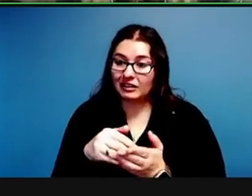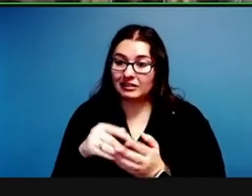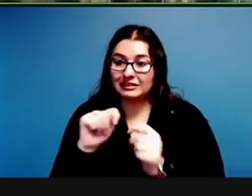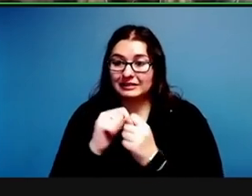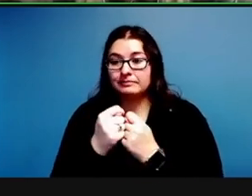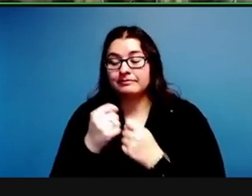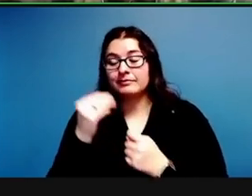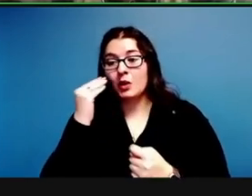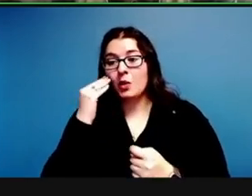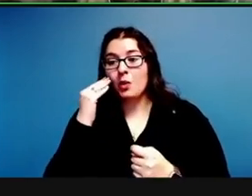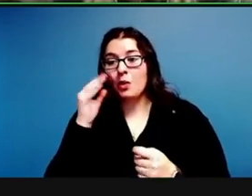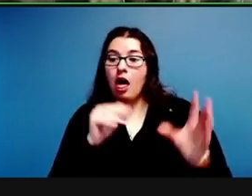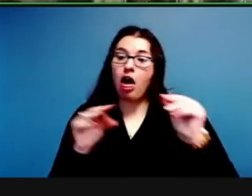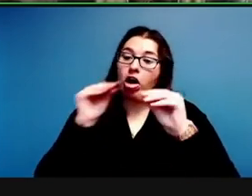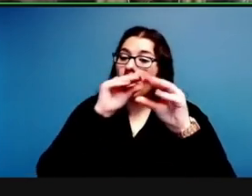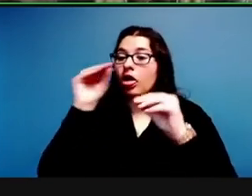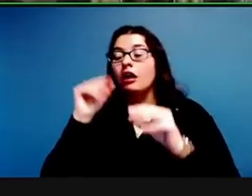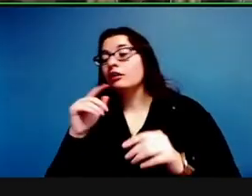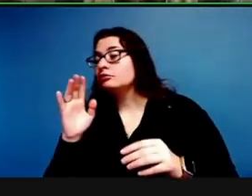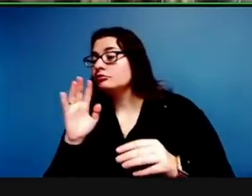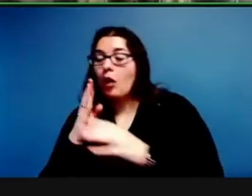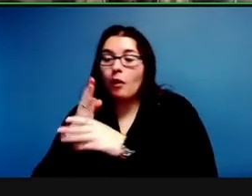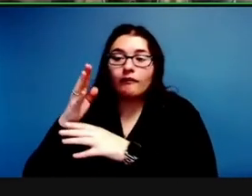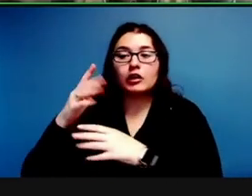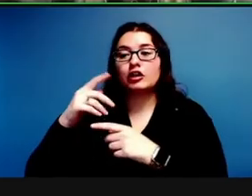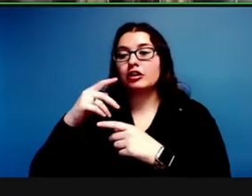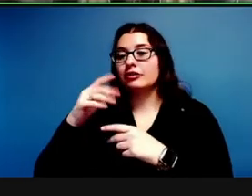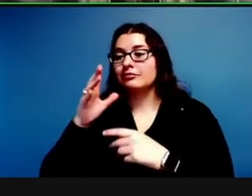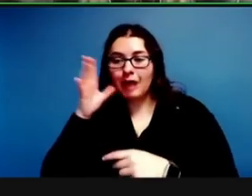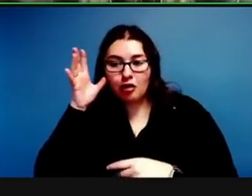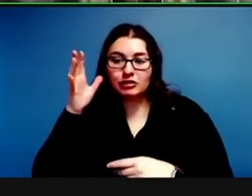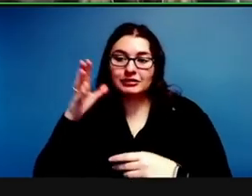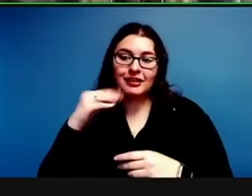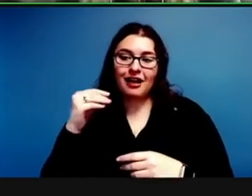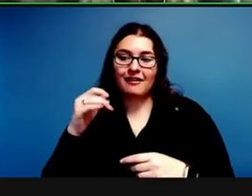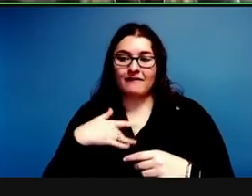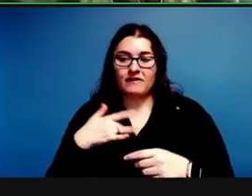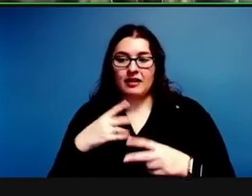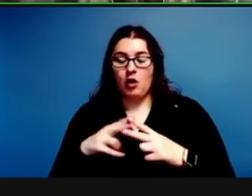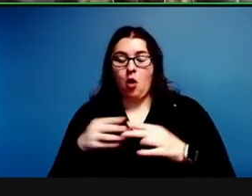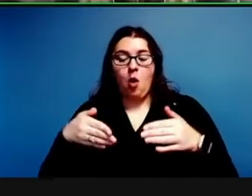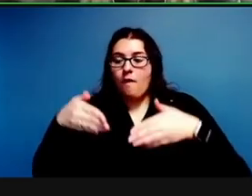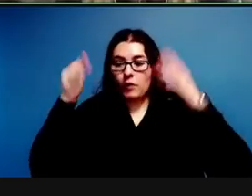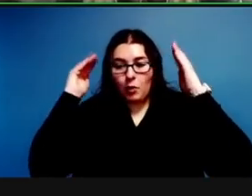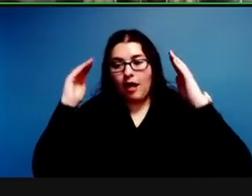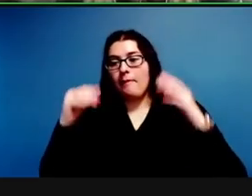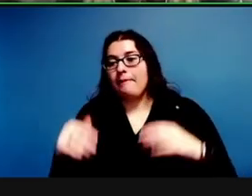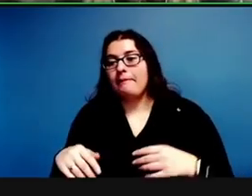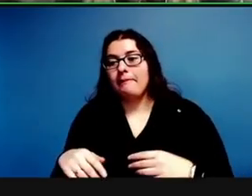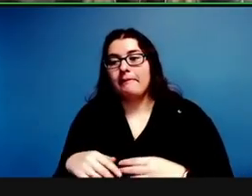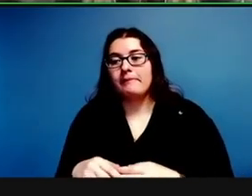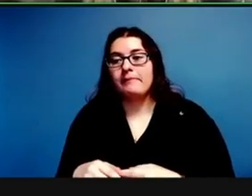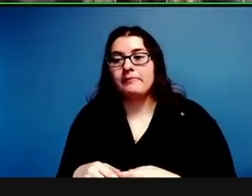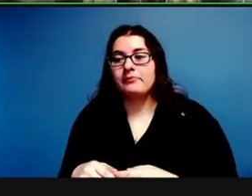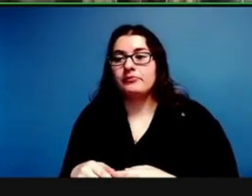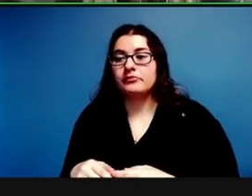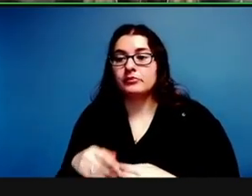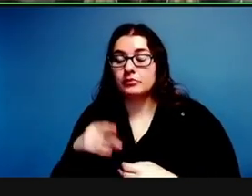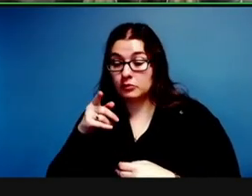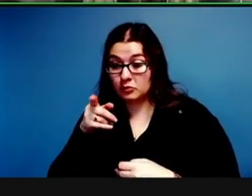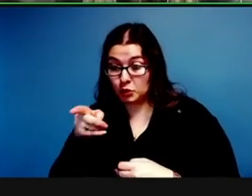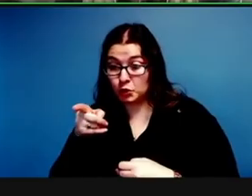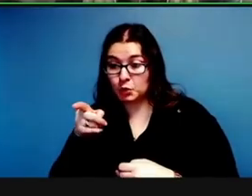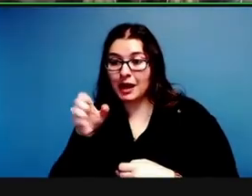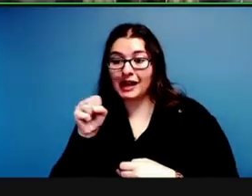know, talk over and under and around parents, and it can feel very overwhelming in that meeting. You as a